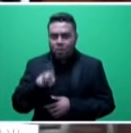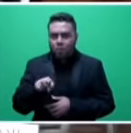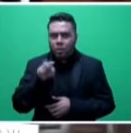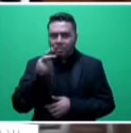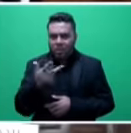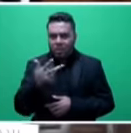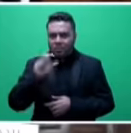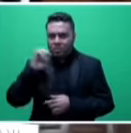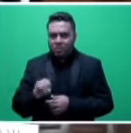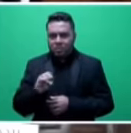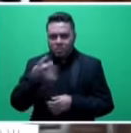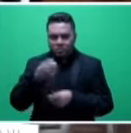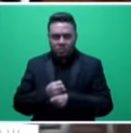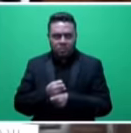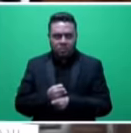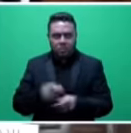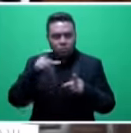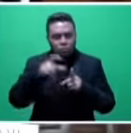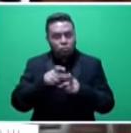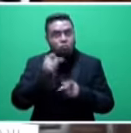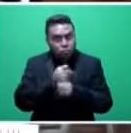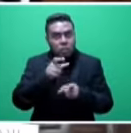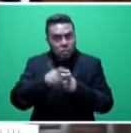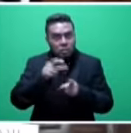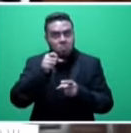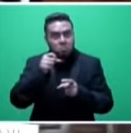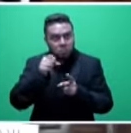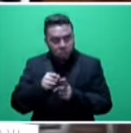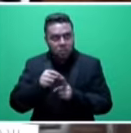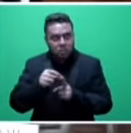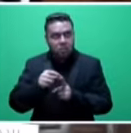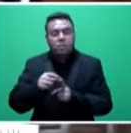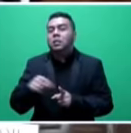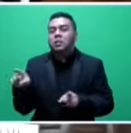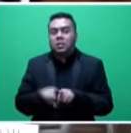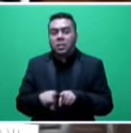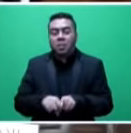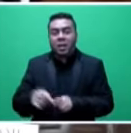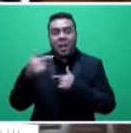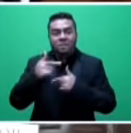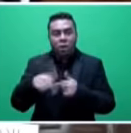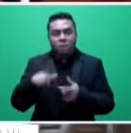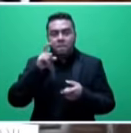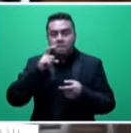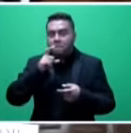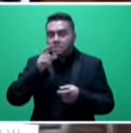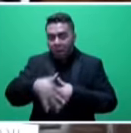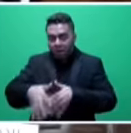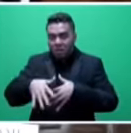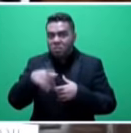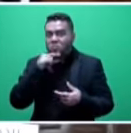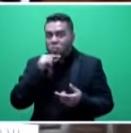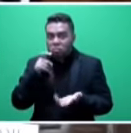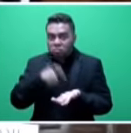$750 million in annual loan repayment. That level of public debt now stands at 83%